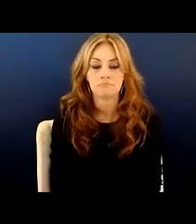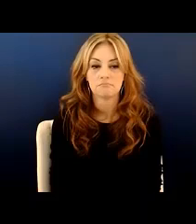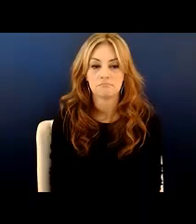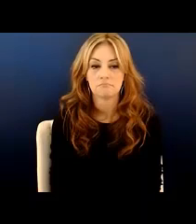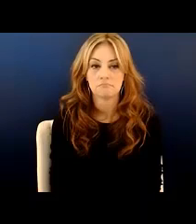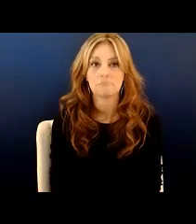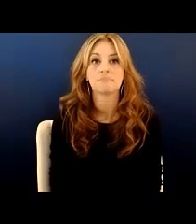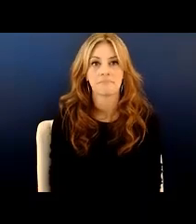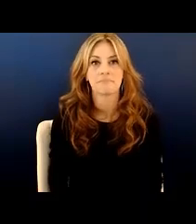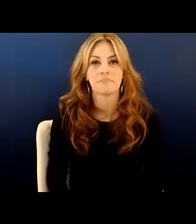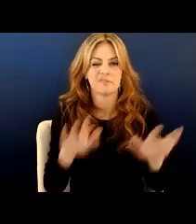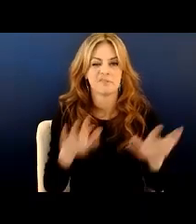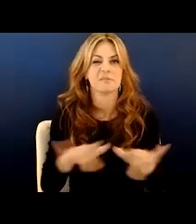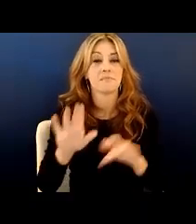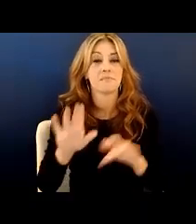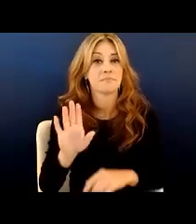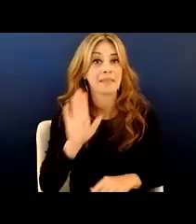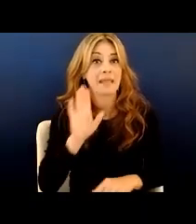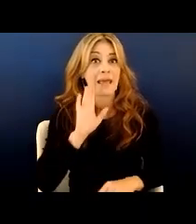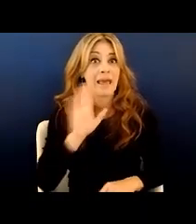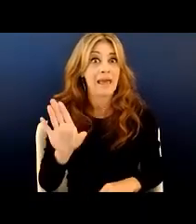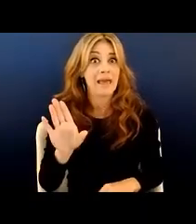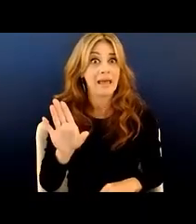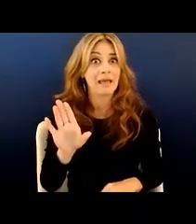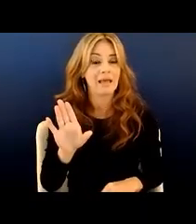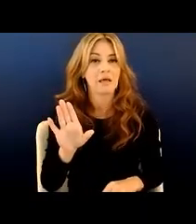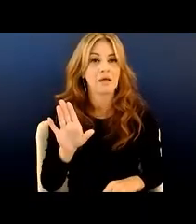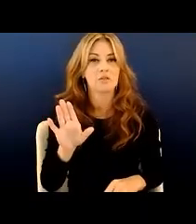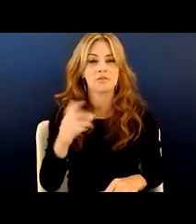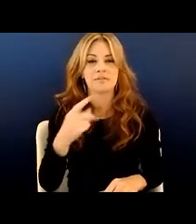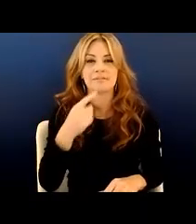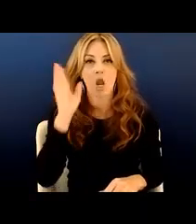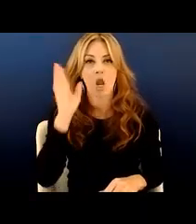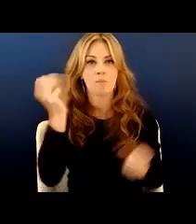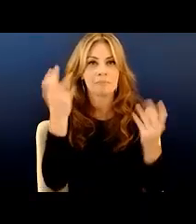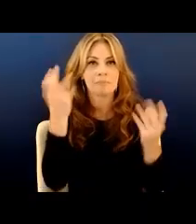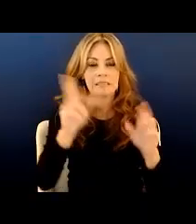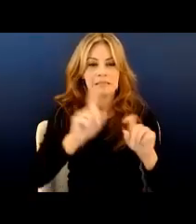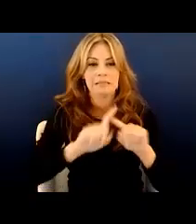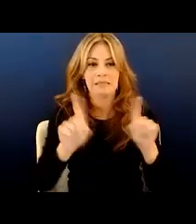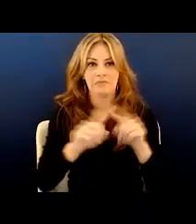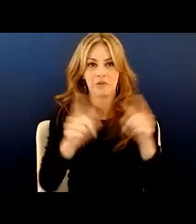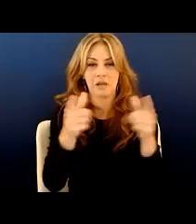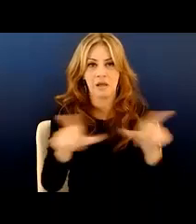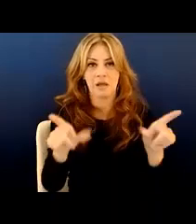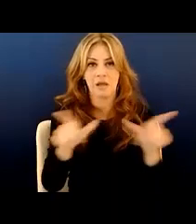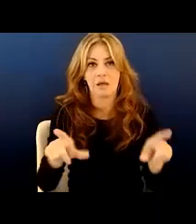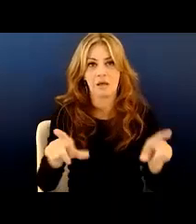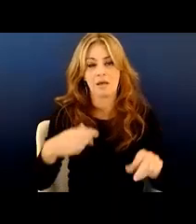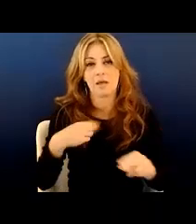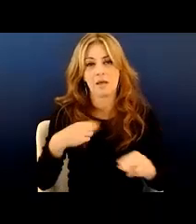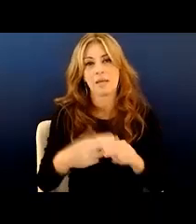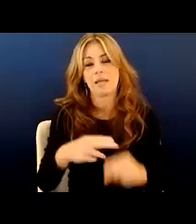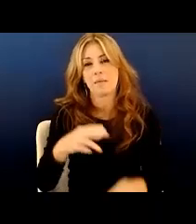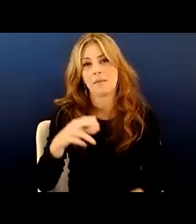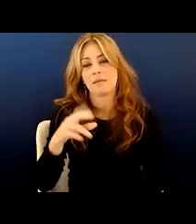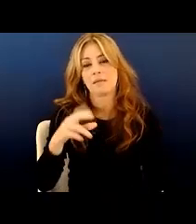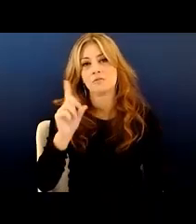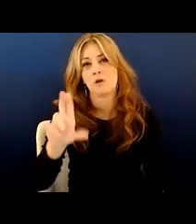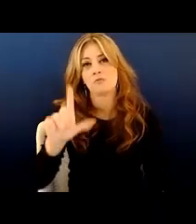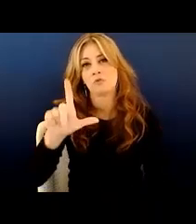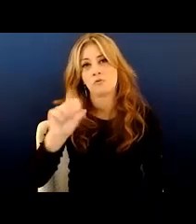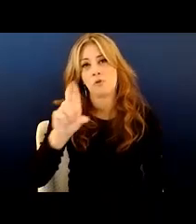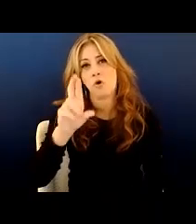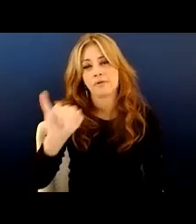Hi, bienvenida. Vendo. My name is Dr. Lori Santamaria. Welcome